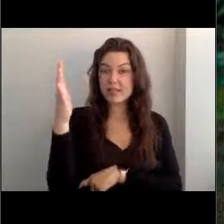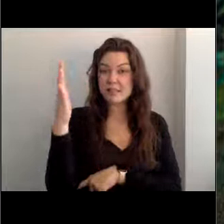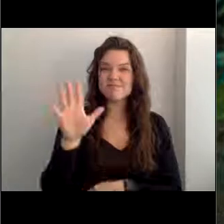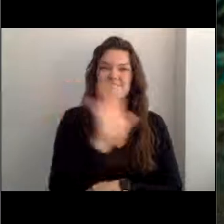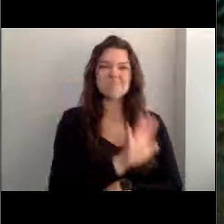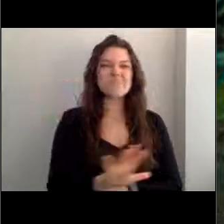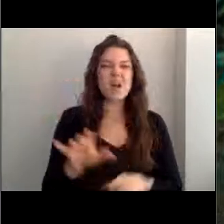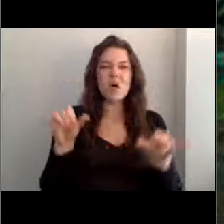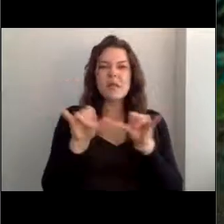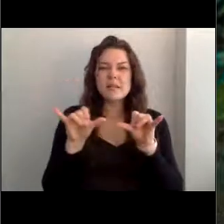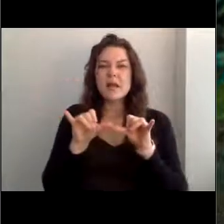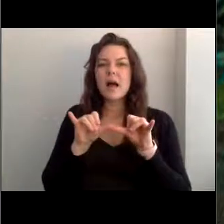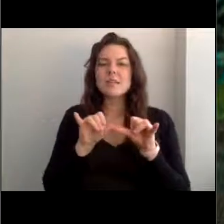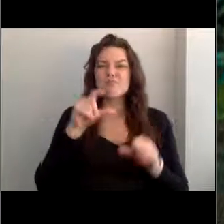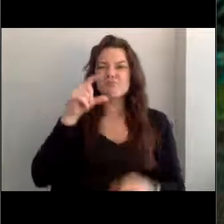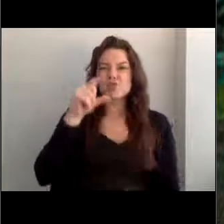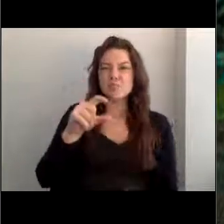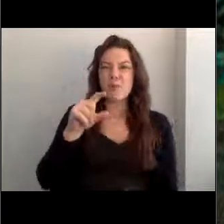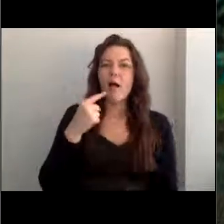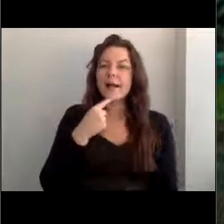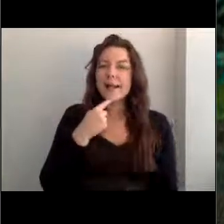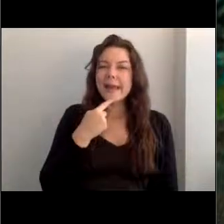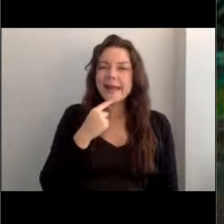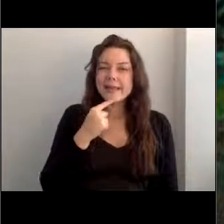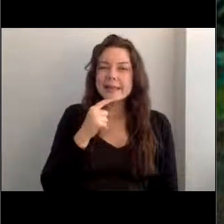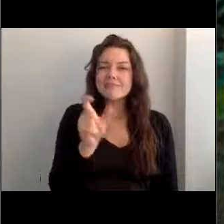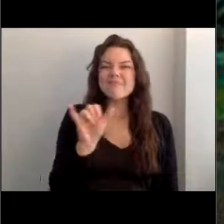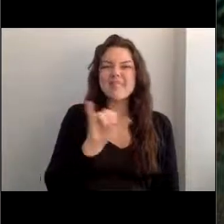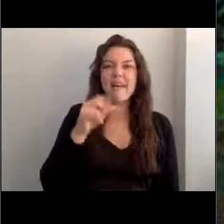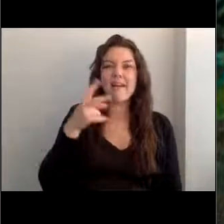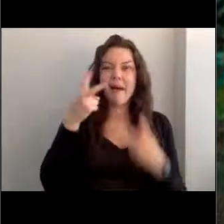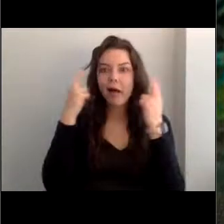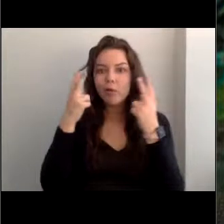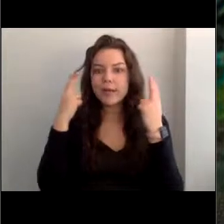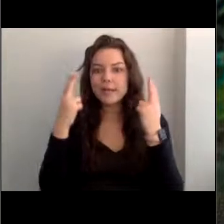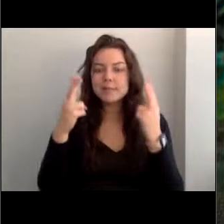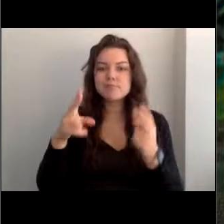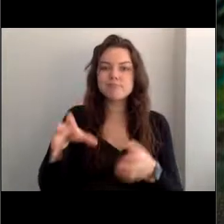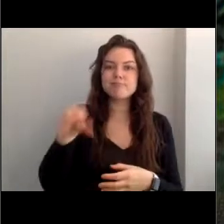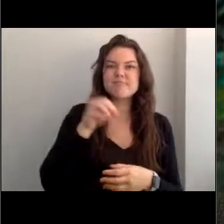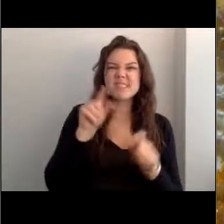or a snack-sized candy bar that you might get at Halloween time.